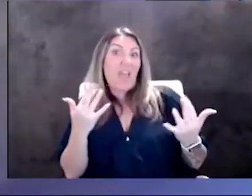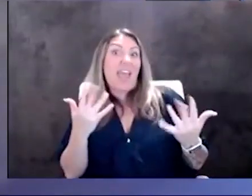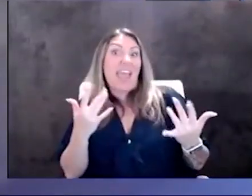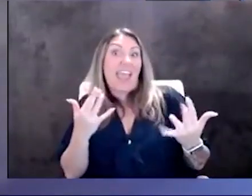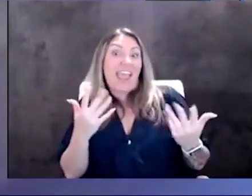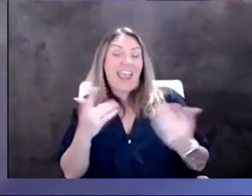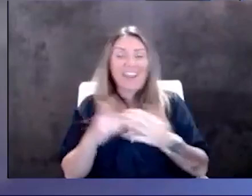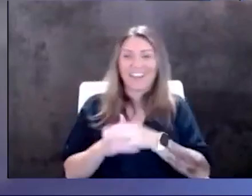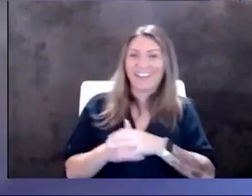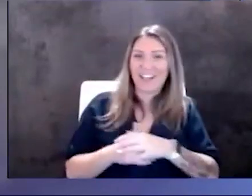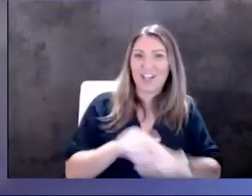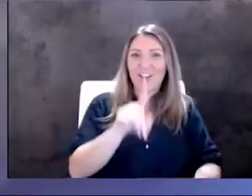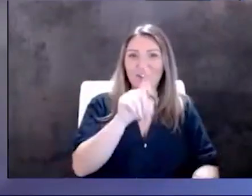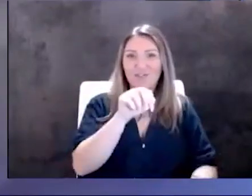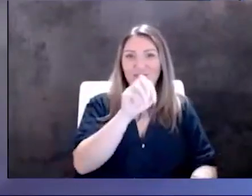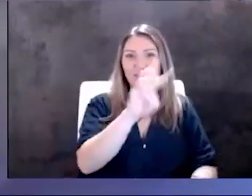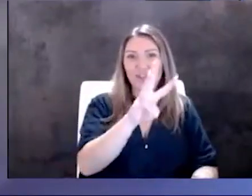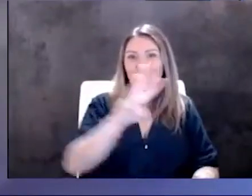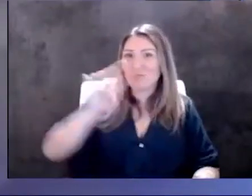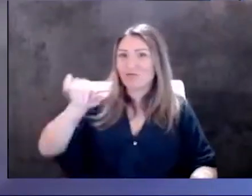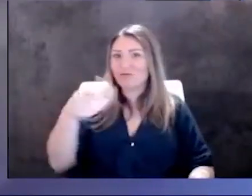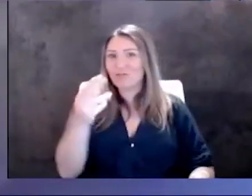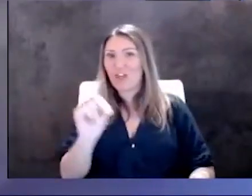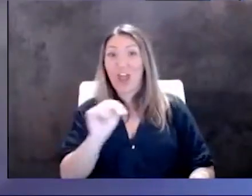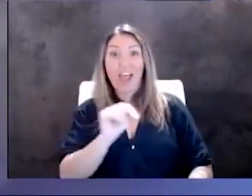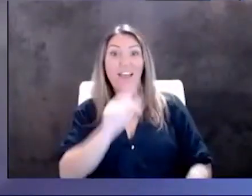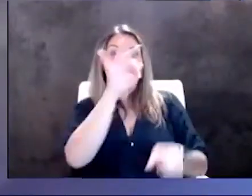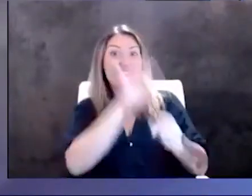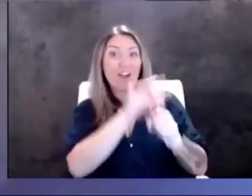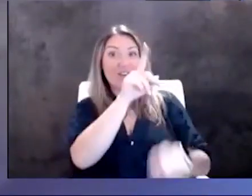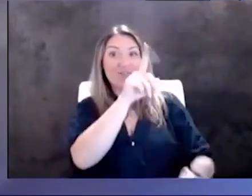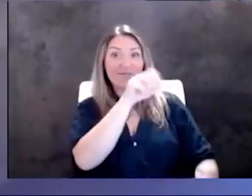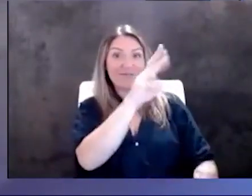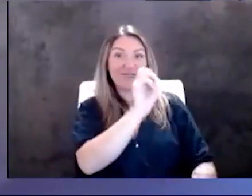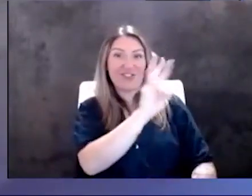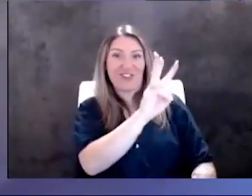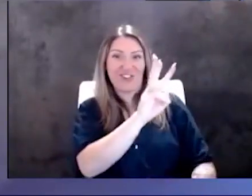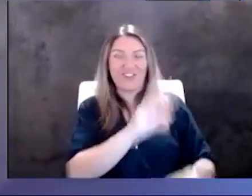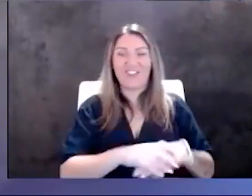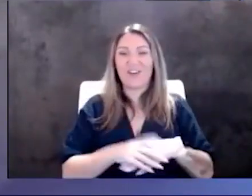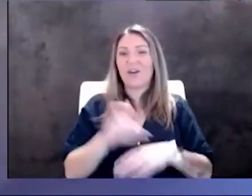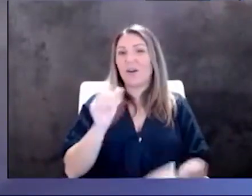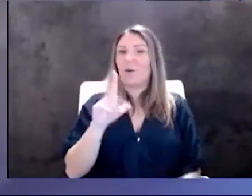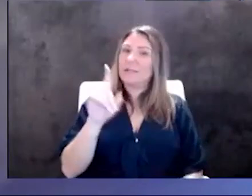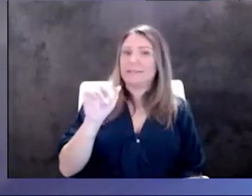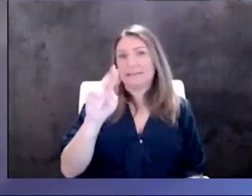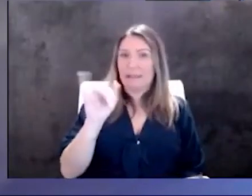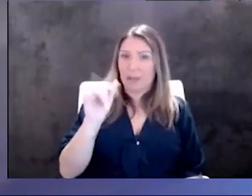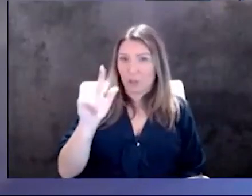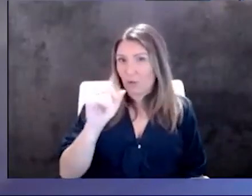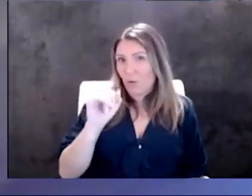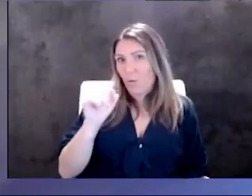John Lithgow, vote for Drew. We have this all covered. Or Daniel Radcliffe or Joe Montana. Or who is it you think it is? The guy, what